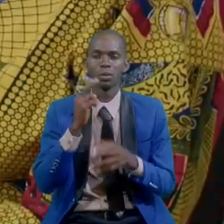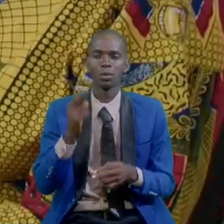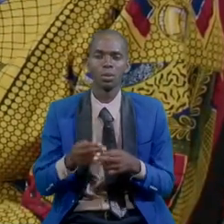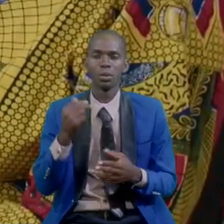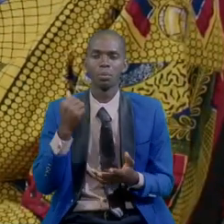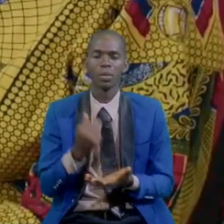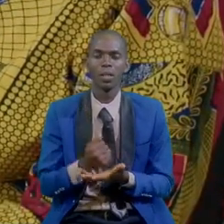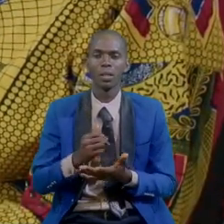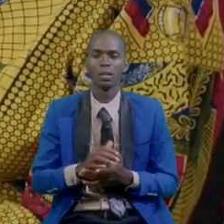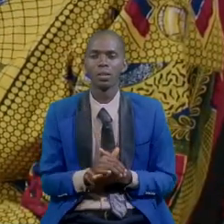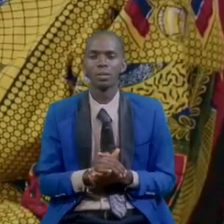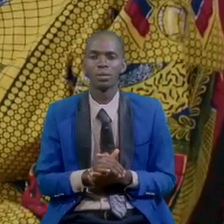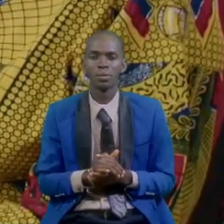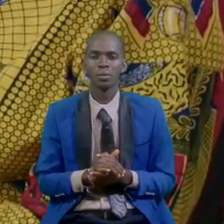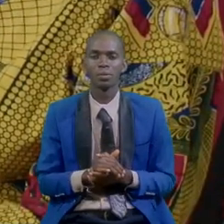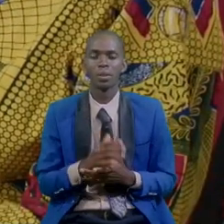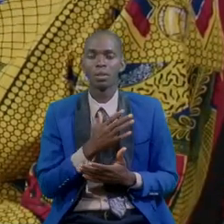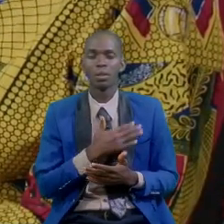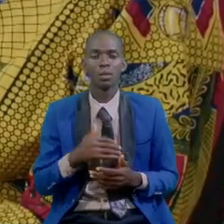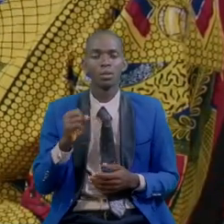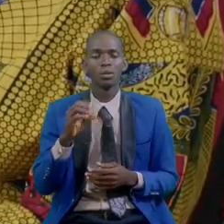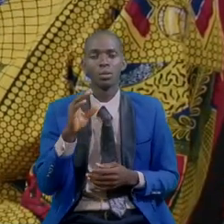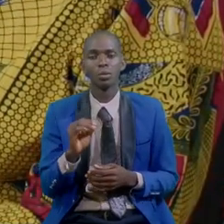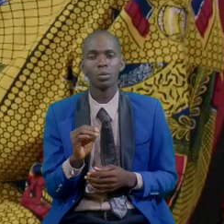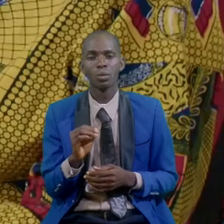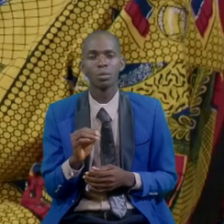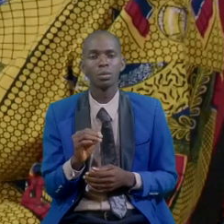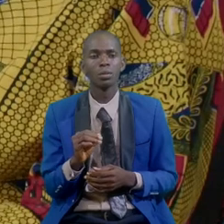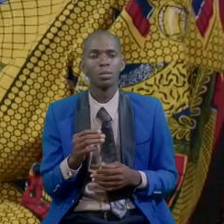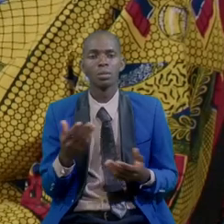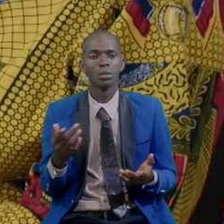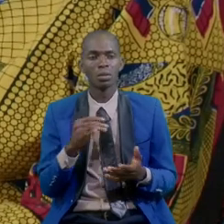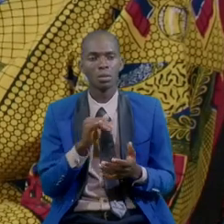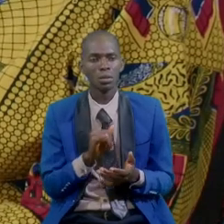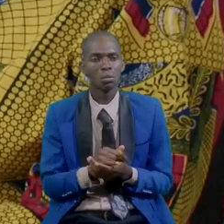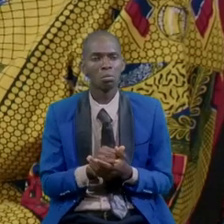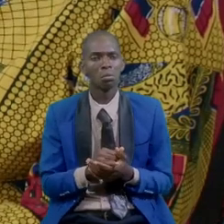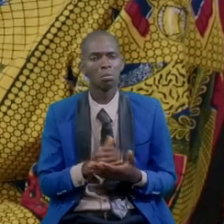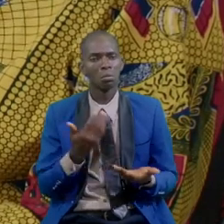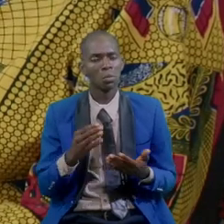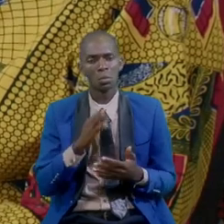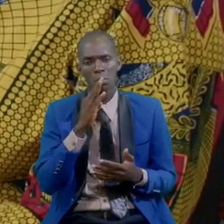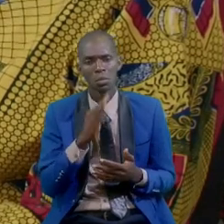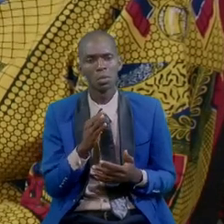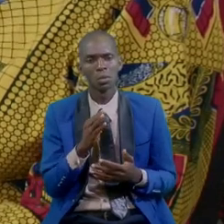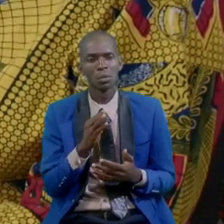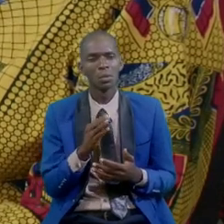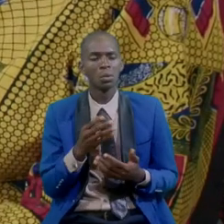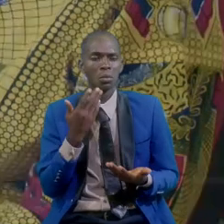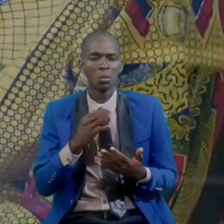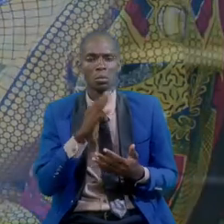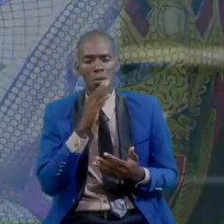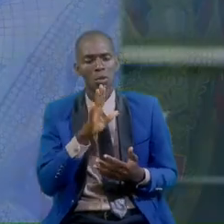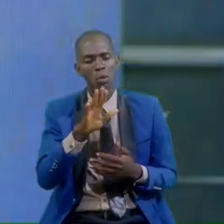name. And so he said, he's a God, either he's talking, having conversation, or